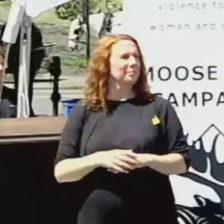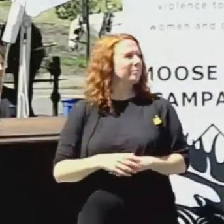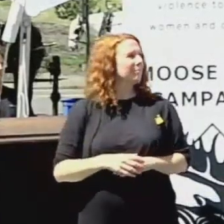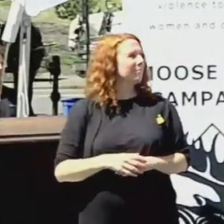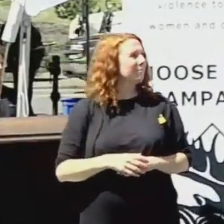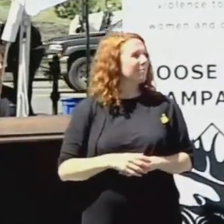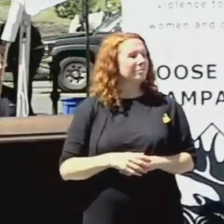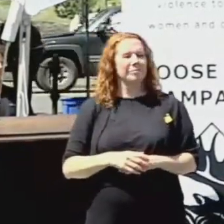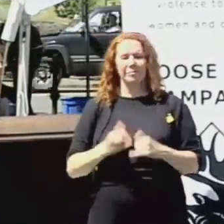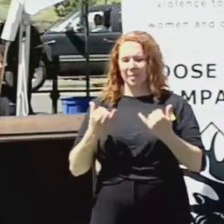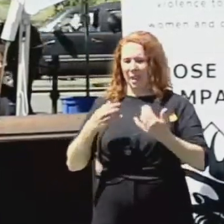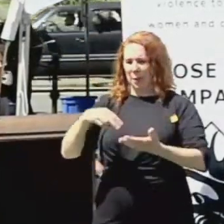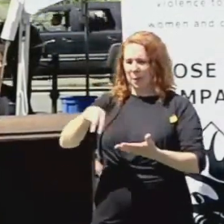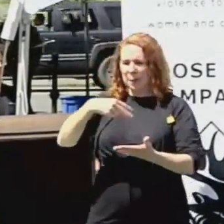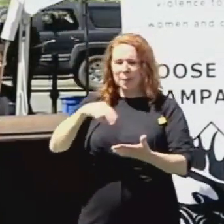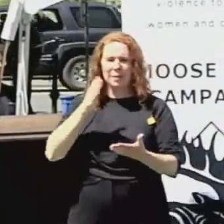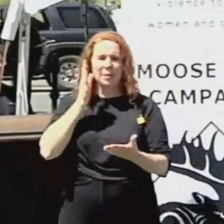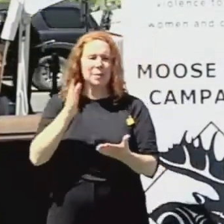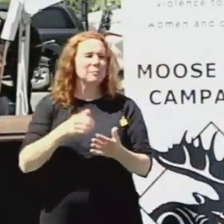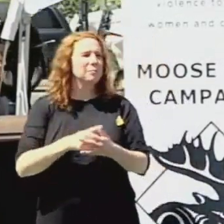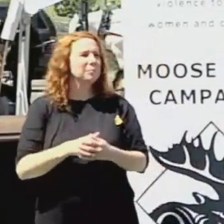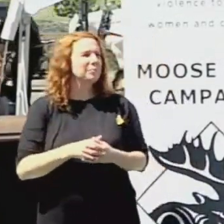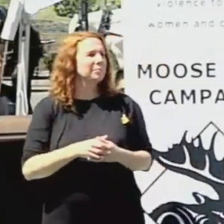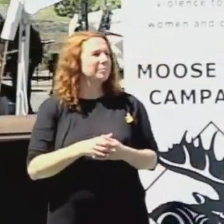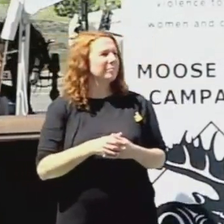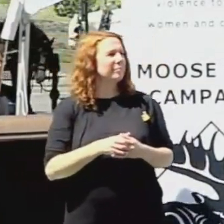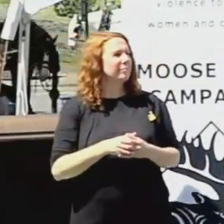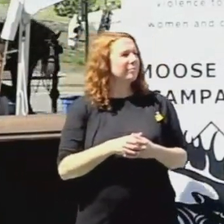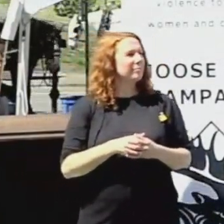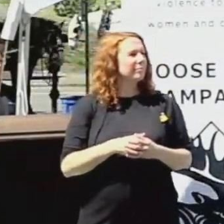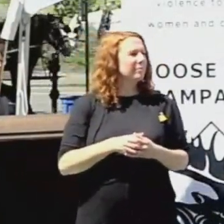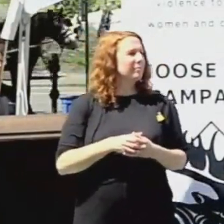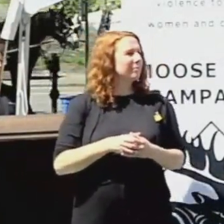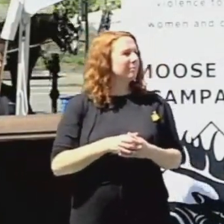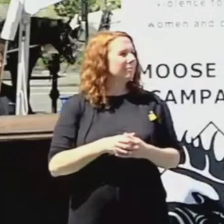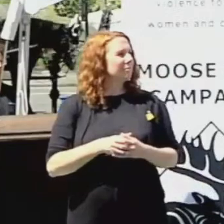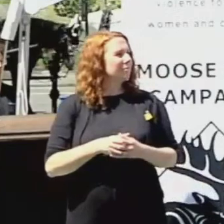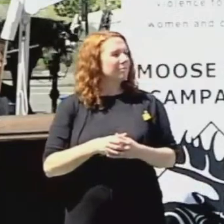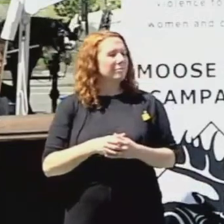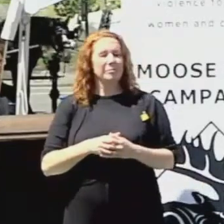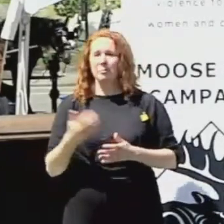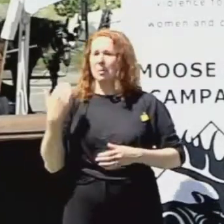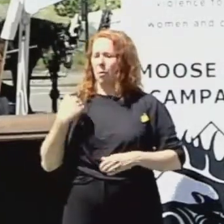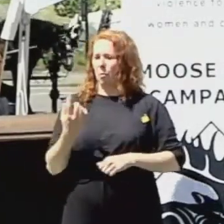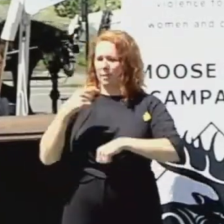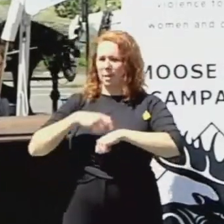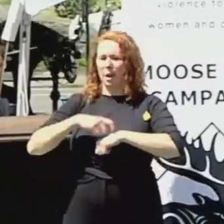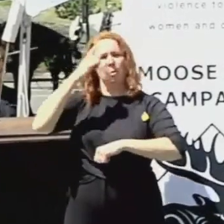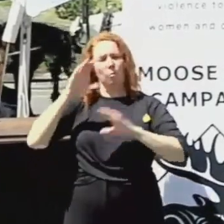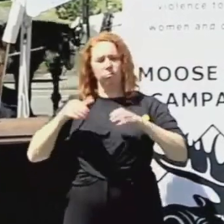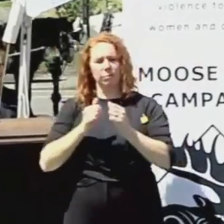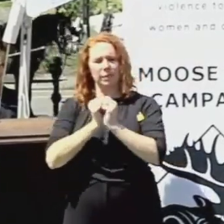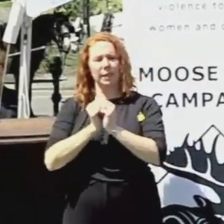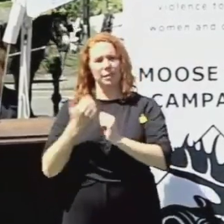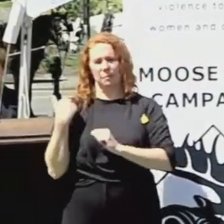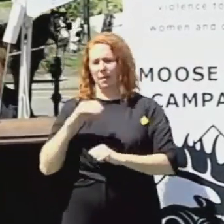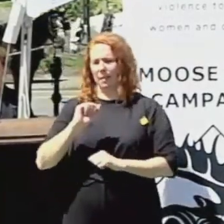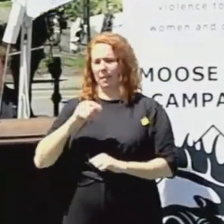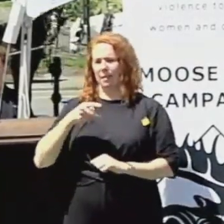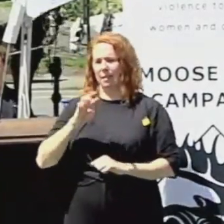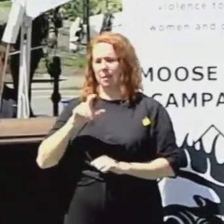So we will set up to dance. I just want to say this was a one-time thing back on April